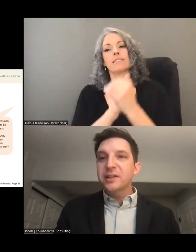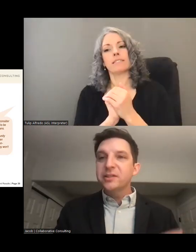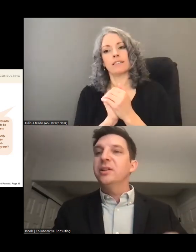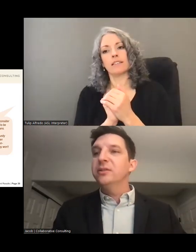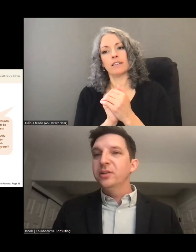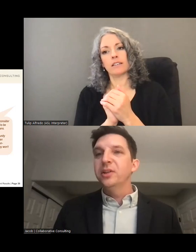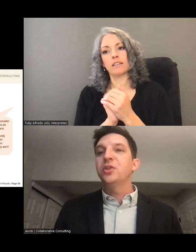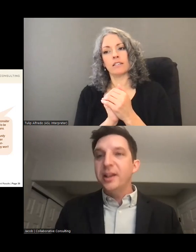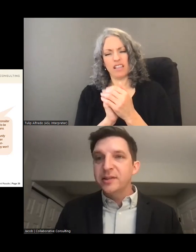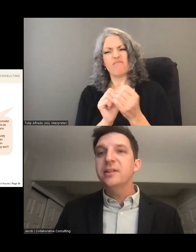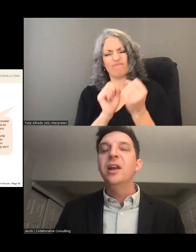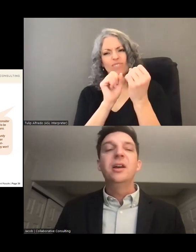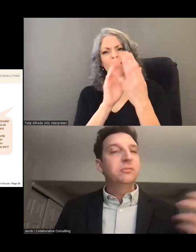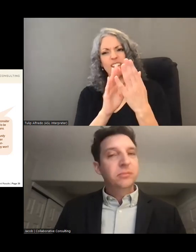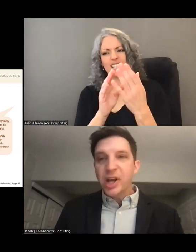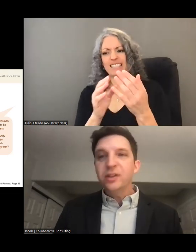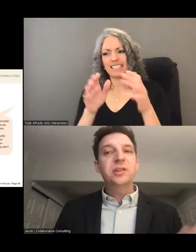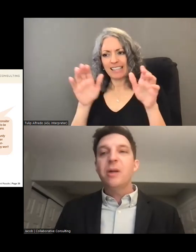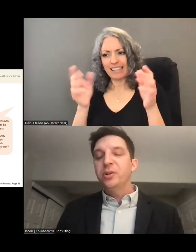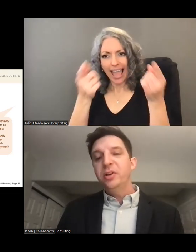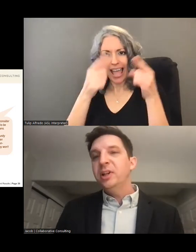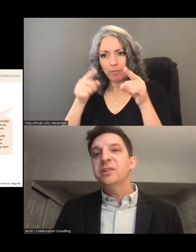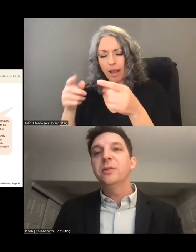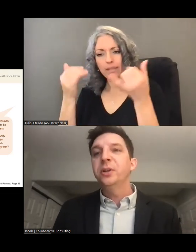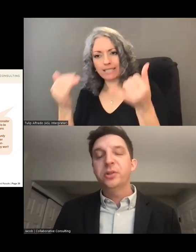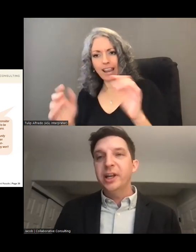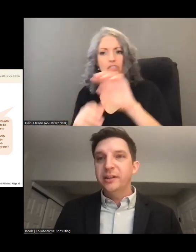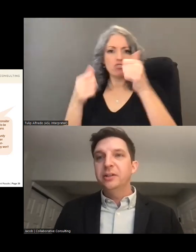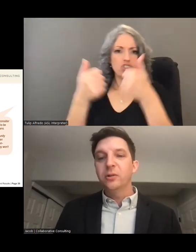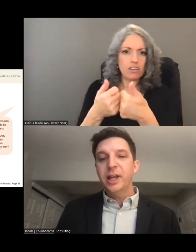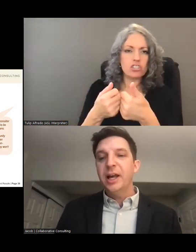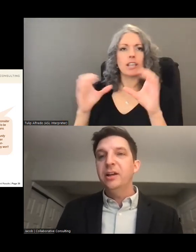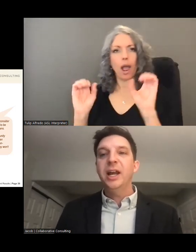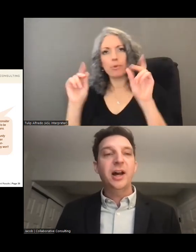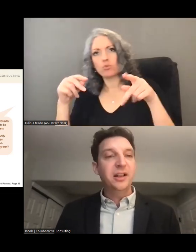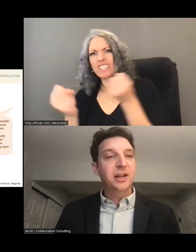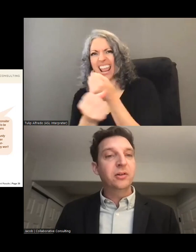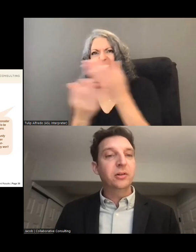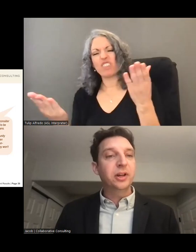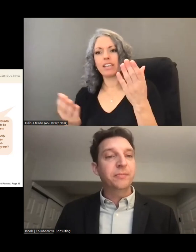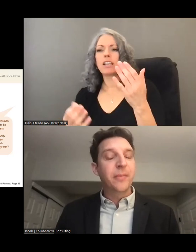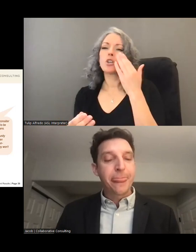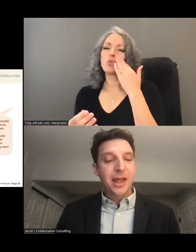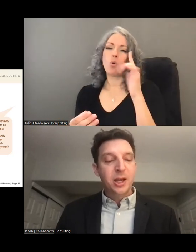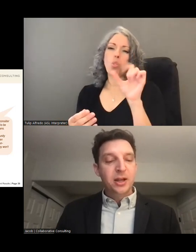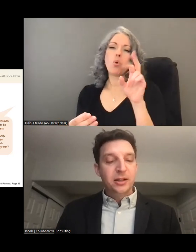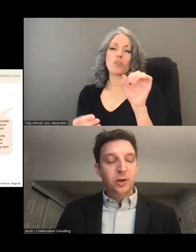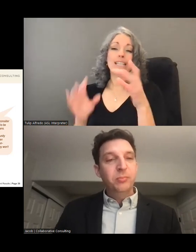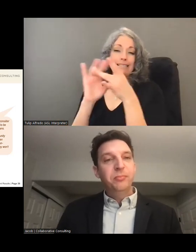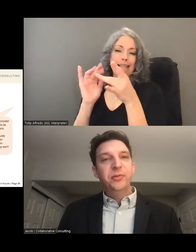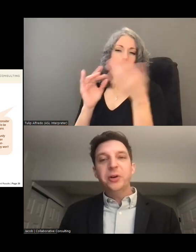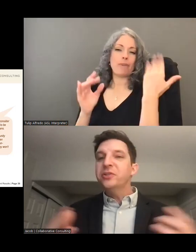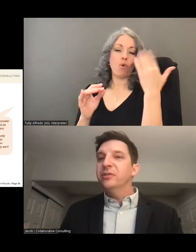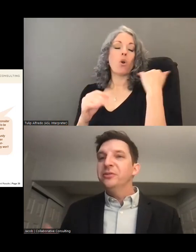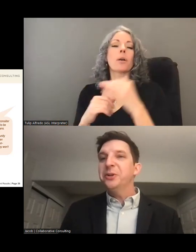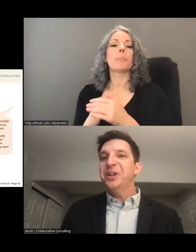and face the trends, challenges, opportunities of the future that Lori had highlighted earlier. So